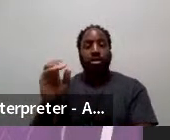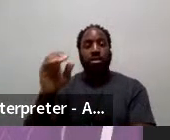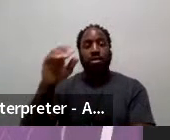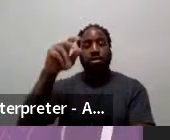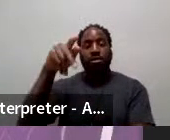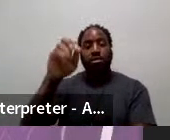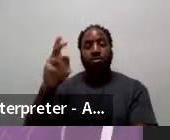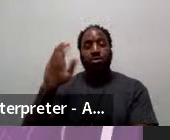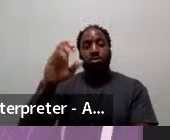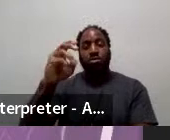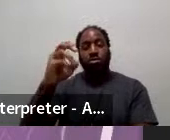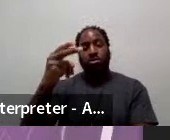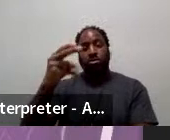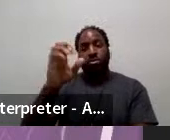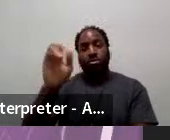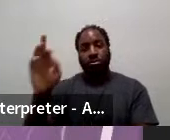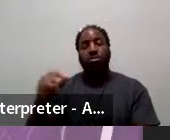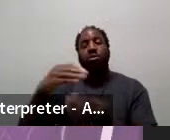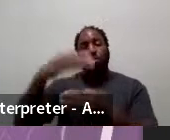please.